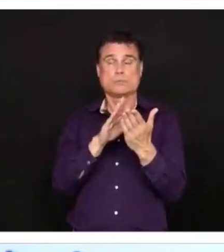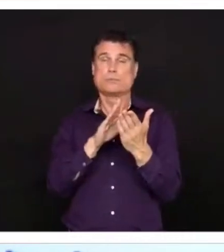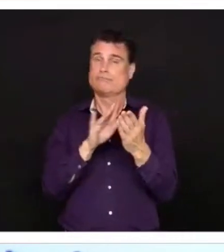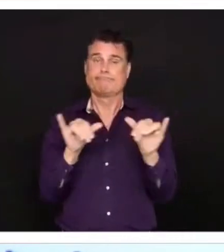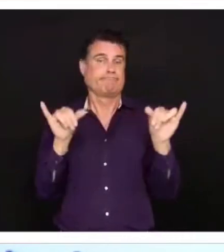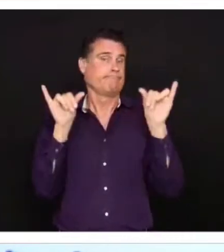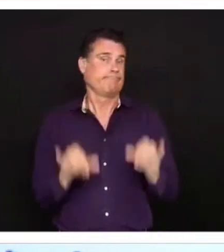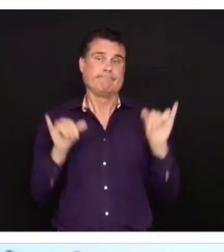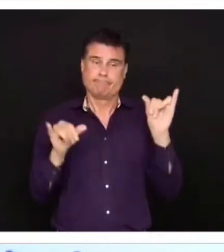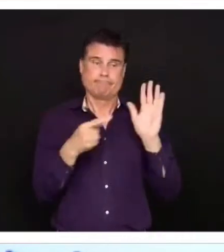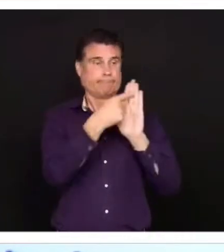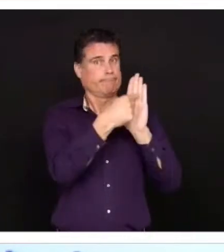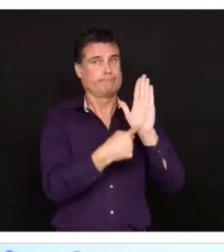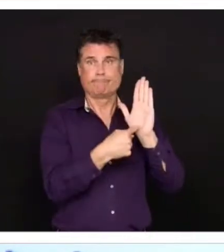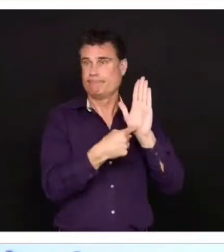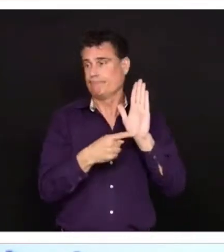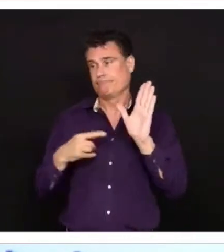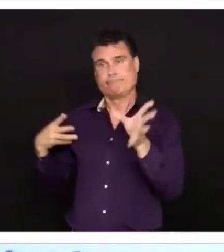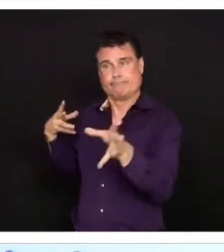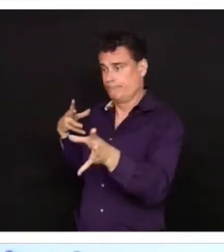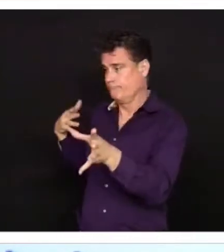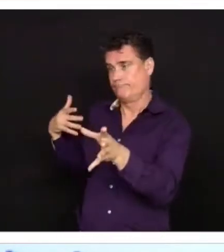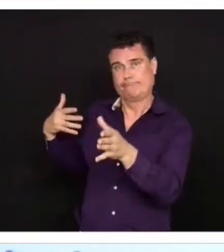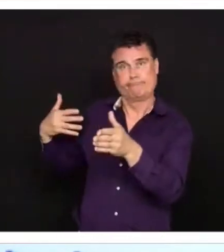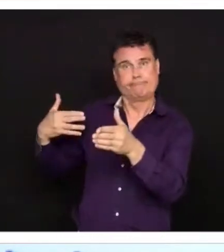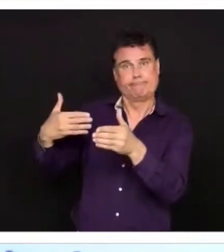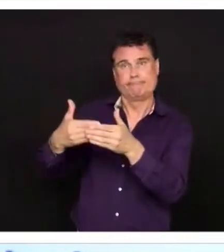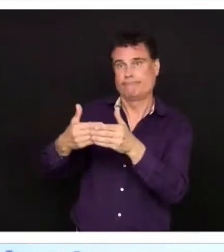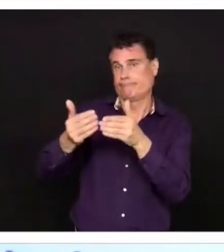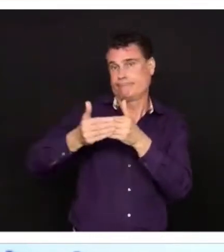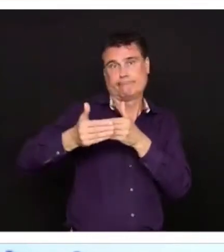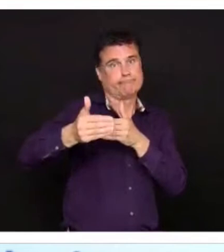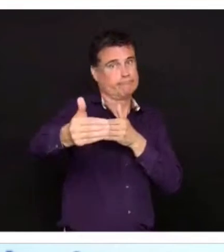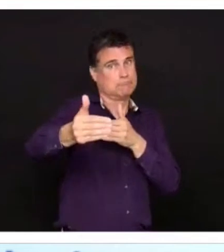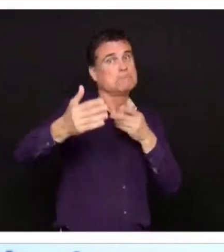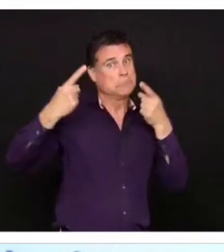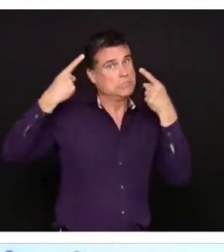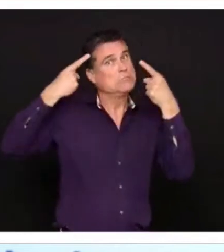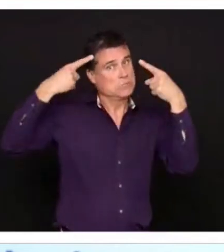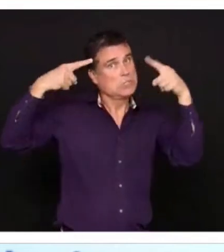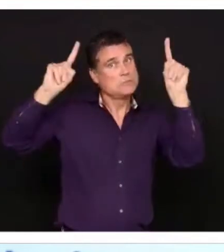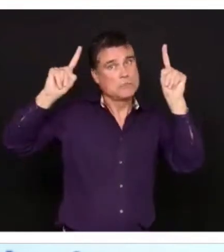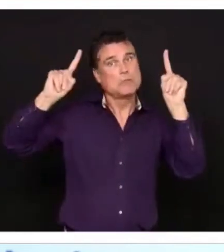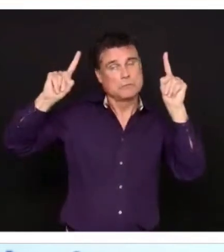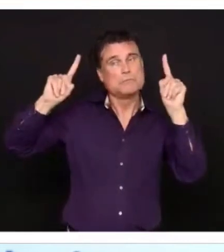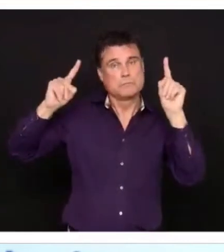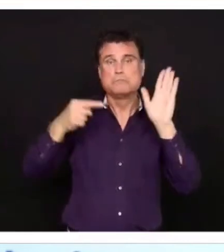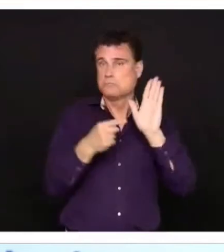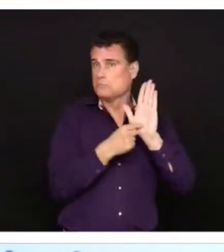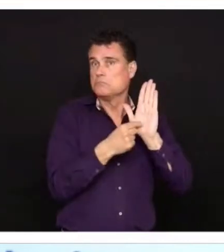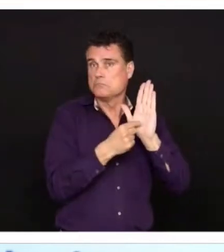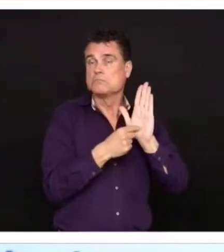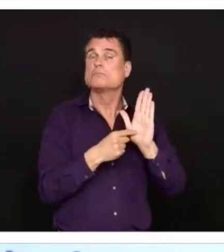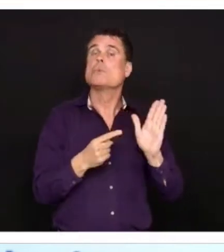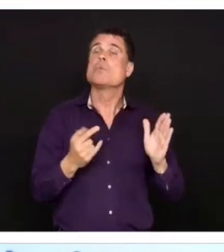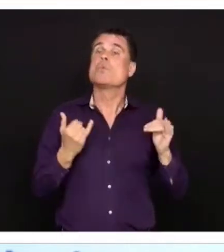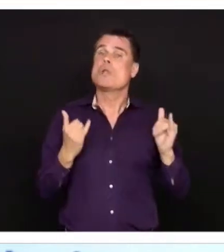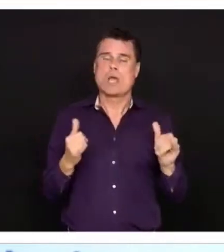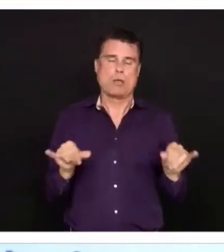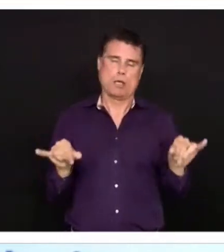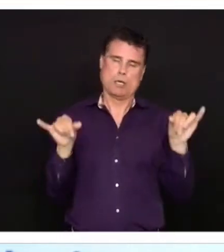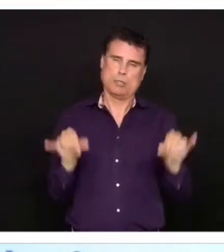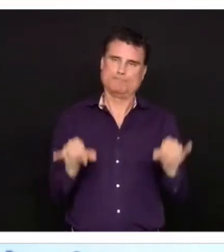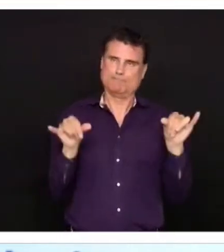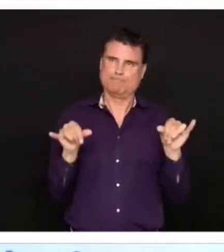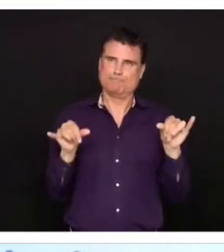to continue to do what we've been doing, which is follow the advice of Dr. Henry and her team in